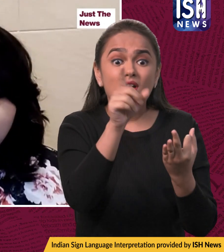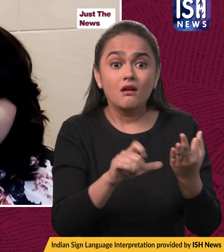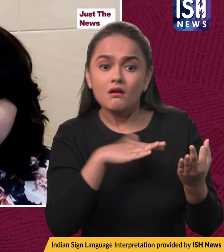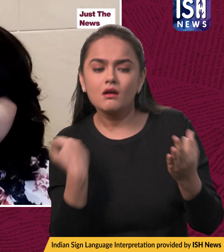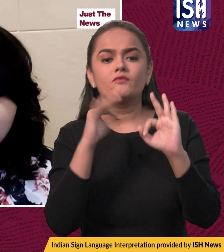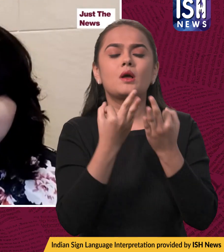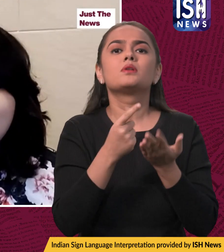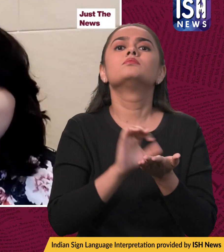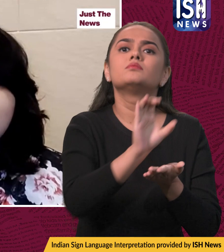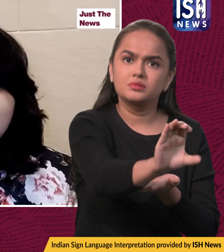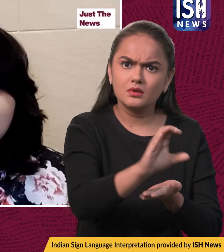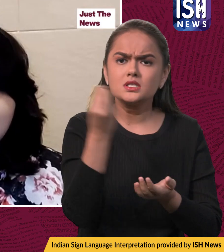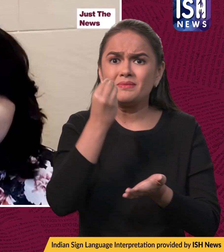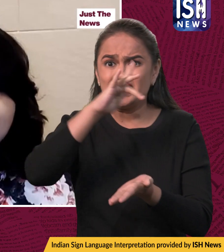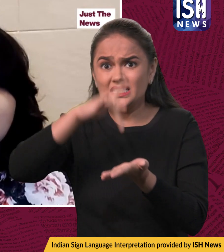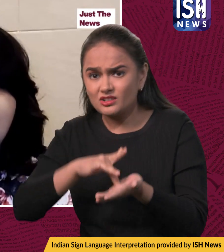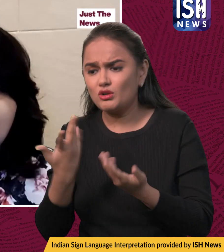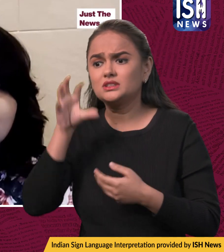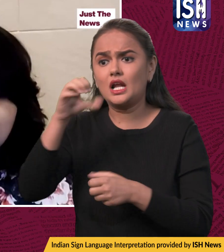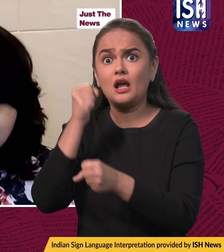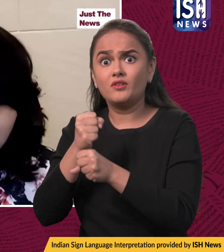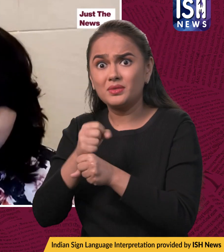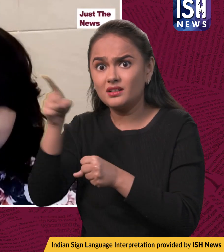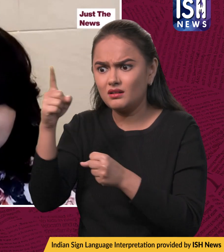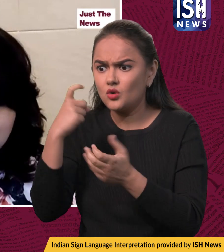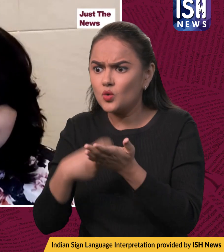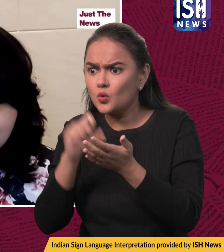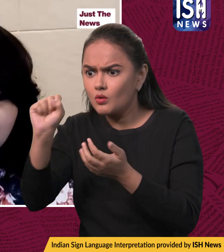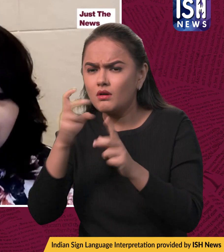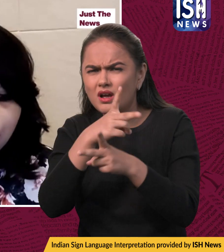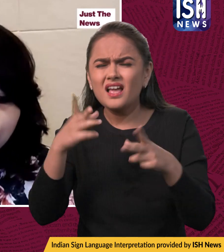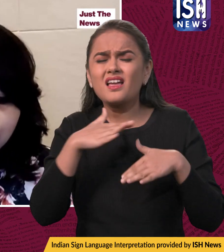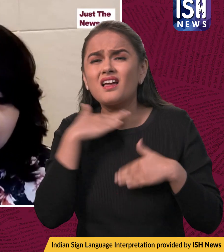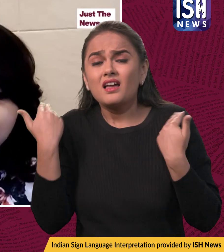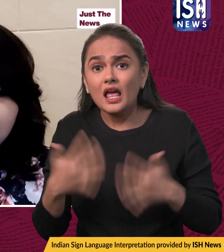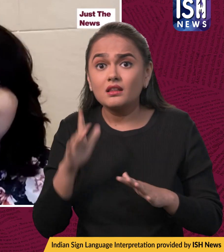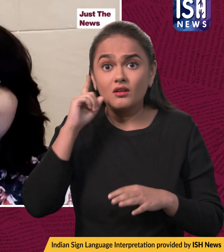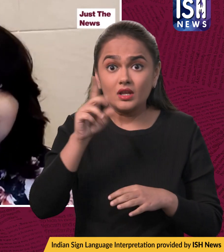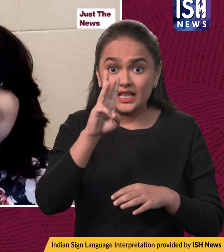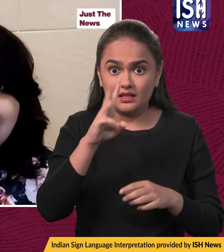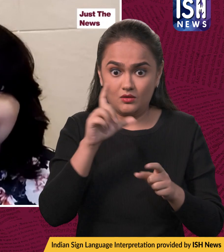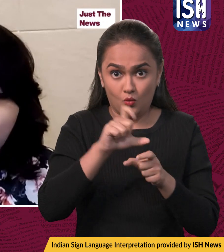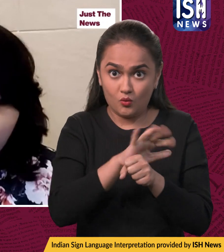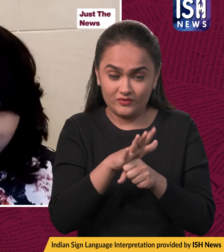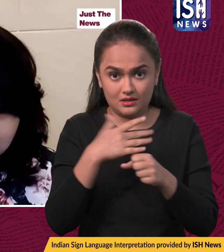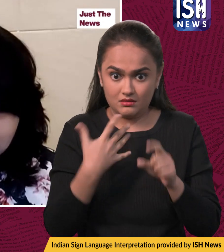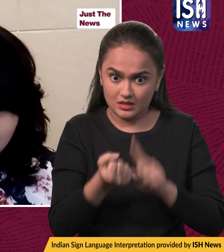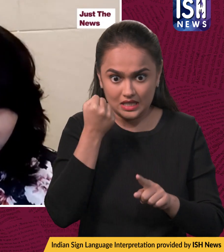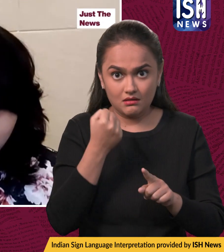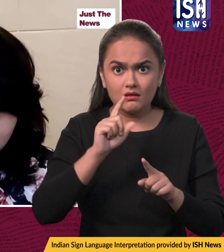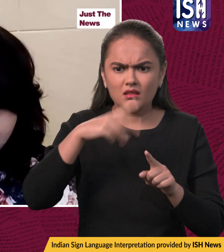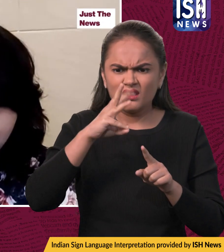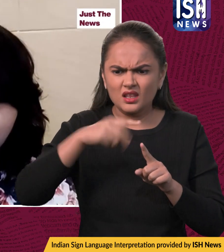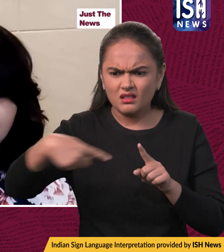members of COVID victims under several central and state government schemes. Anyone who died within 30 days of